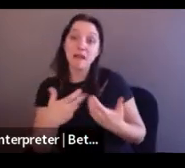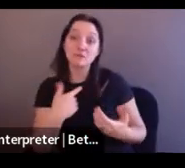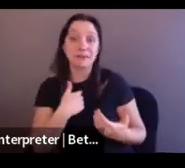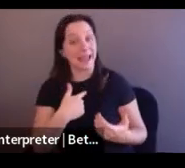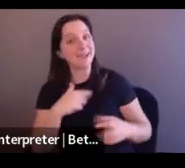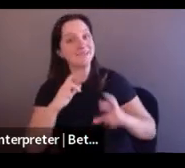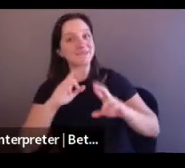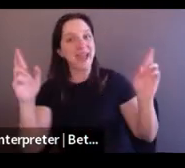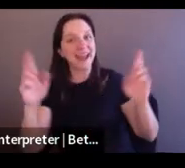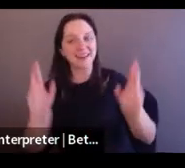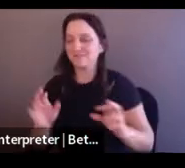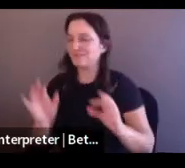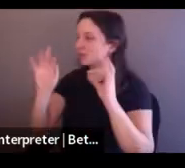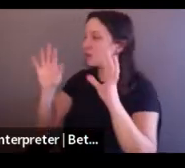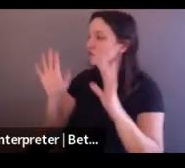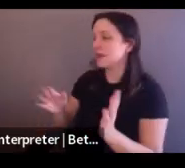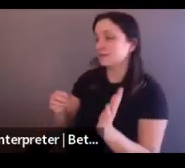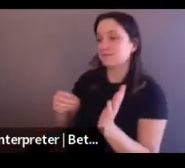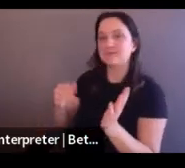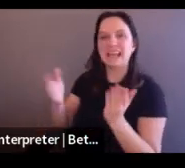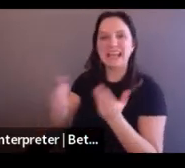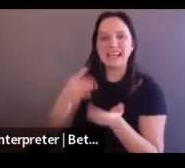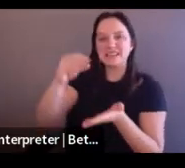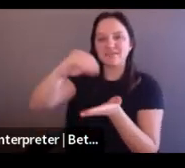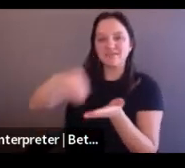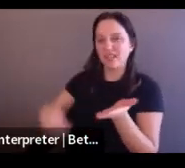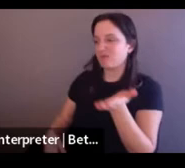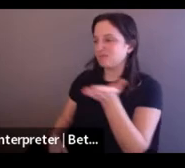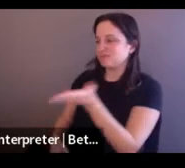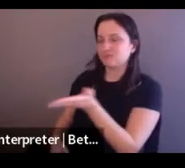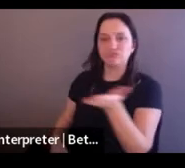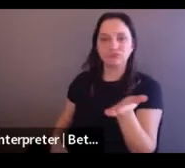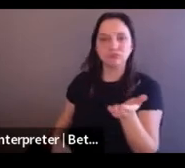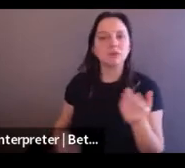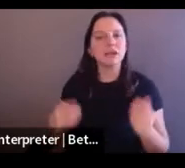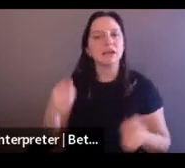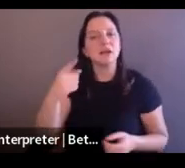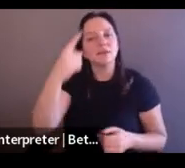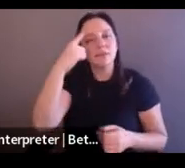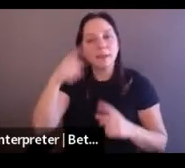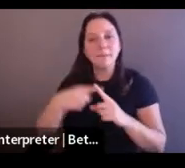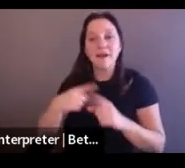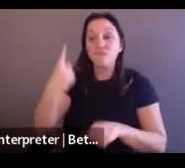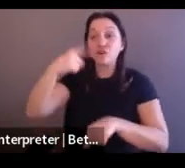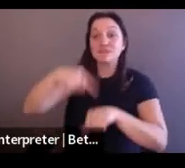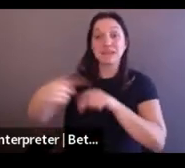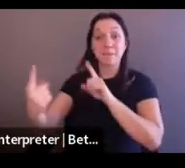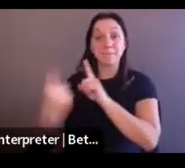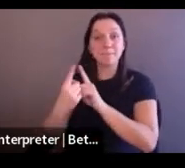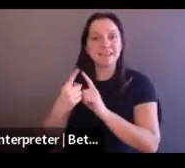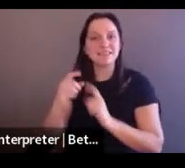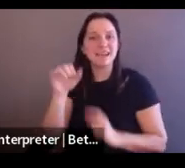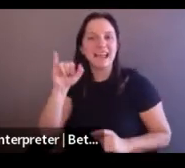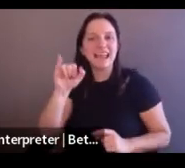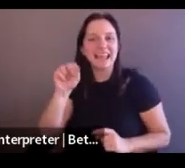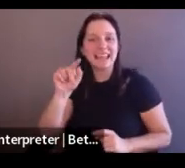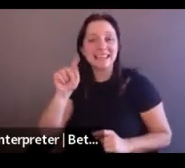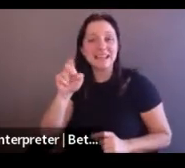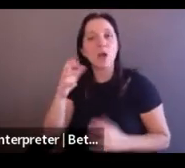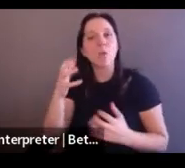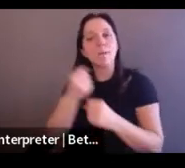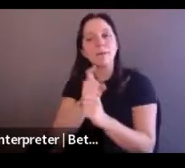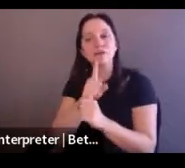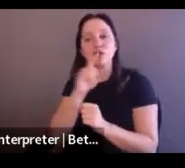fairly streamlined. So thinking about what that first sort of contact is with a volunteer and making sure it's positive, it